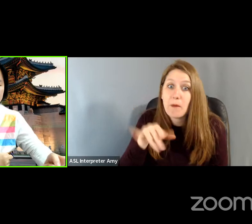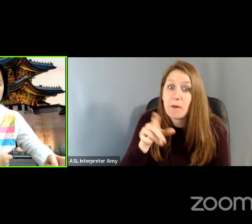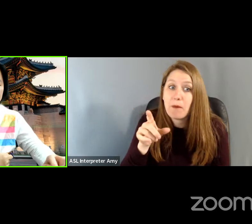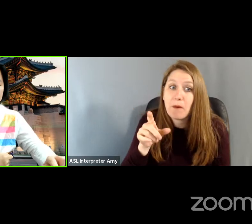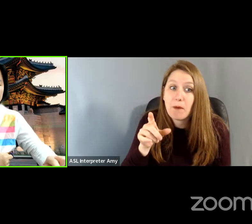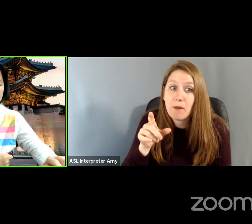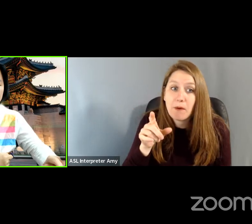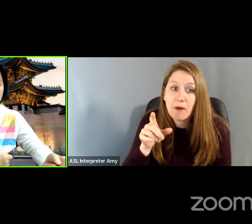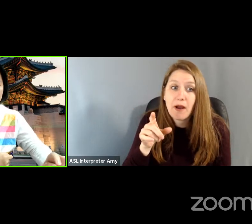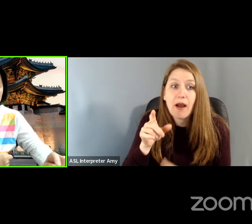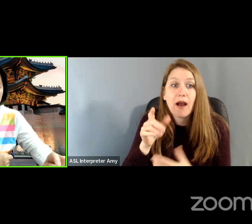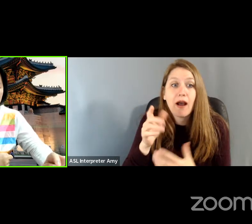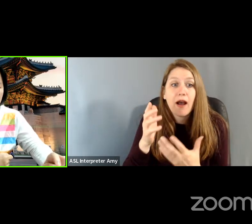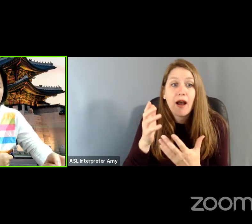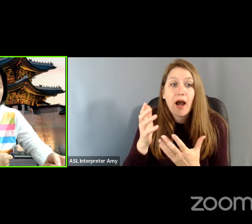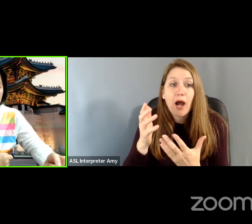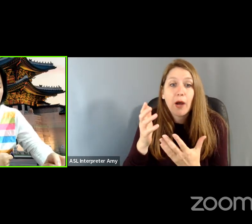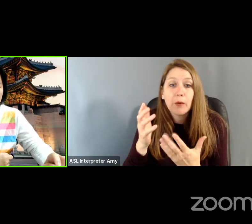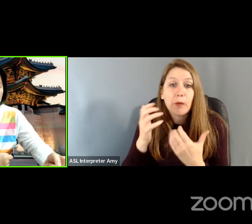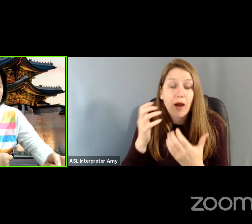poop.